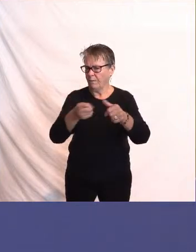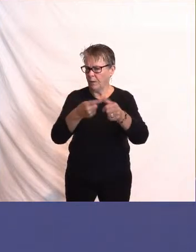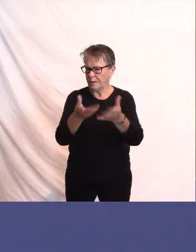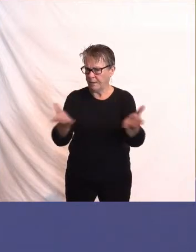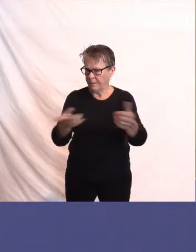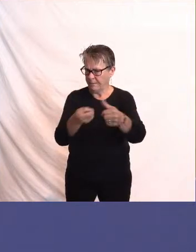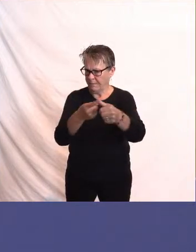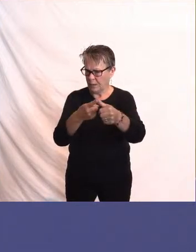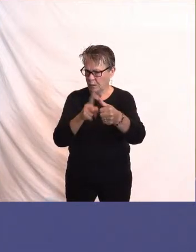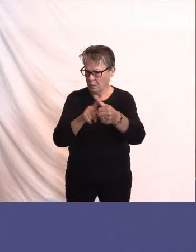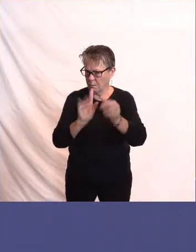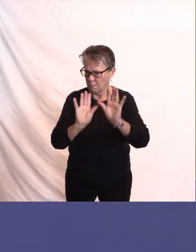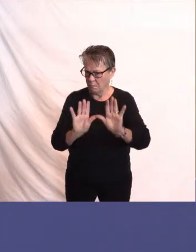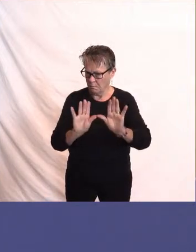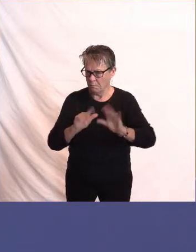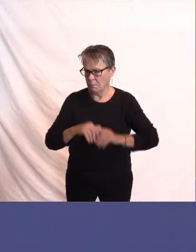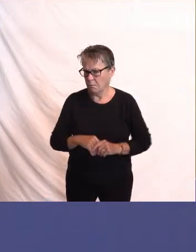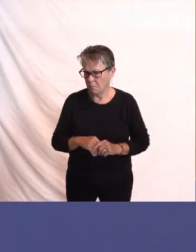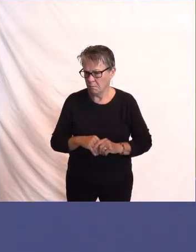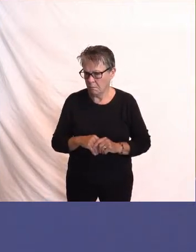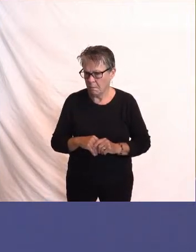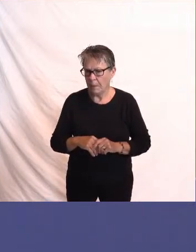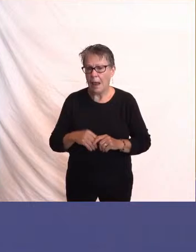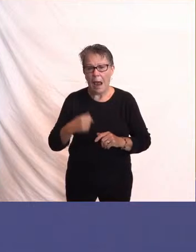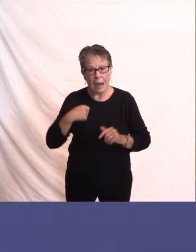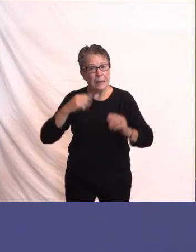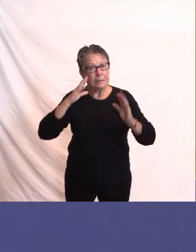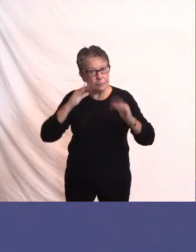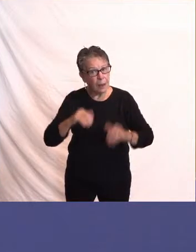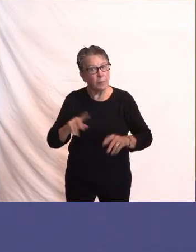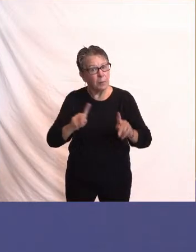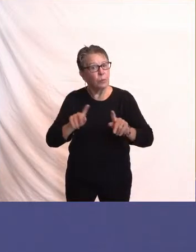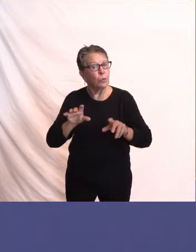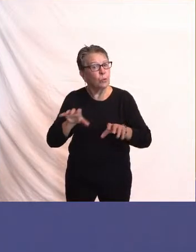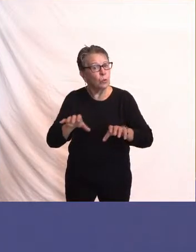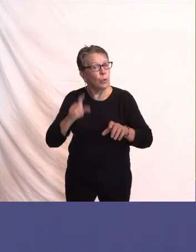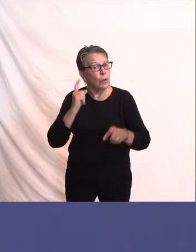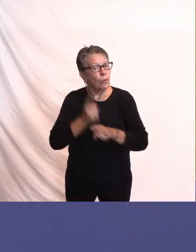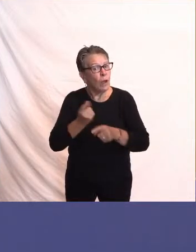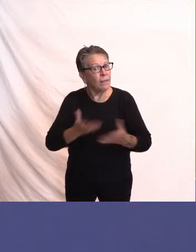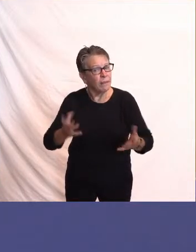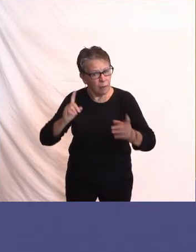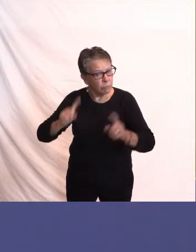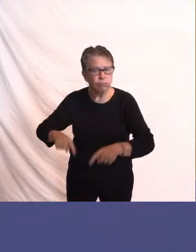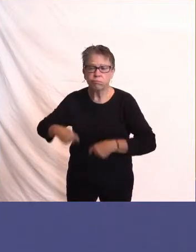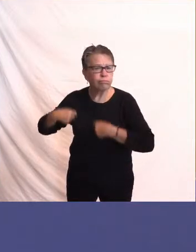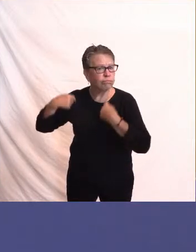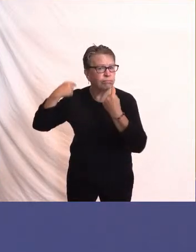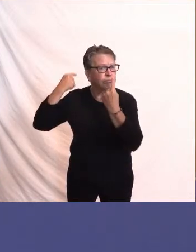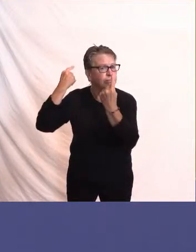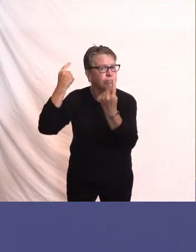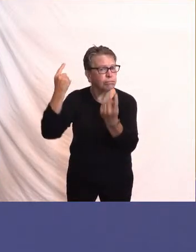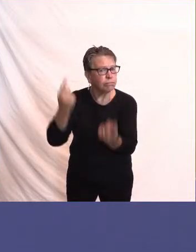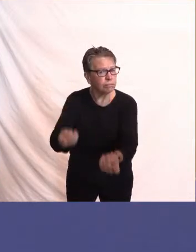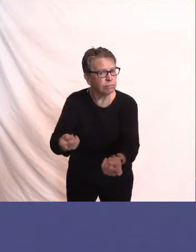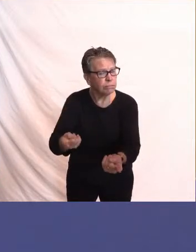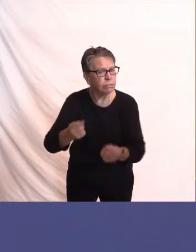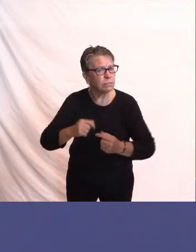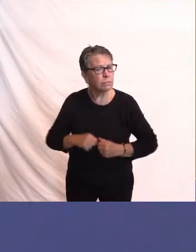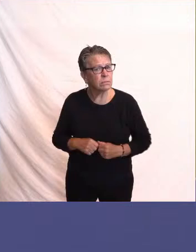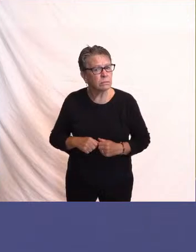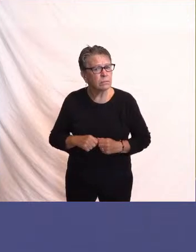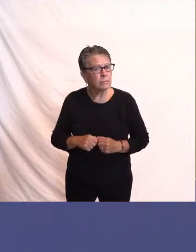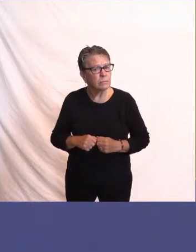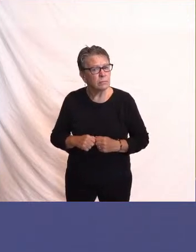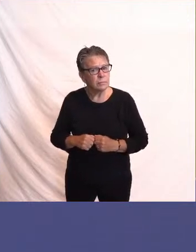thing. And so far, overwhelmingly, folks have done the right thing for reasons that I'm not sure. I think it's possibly due to